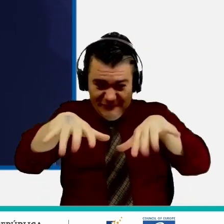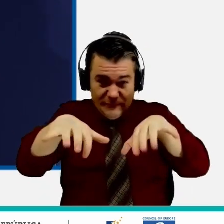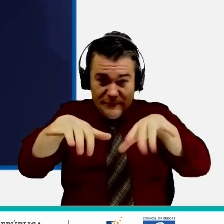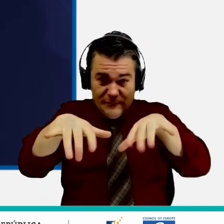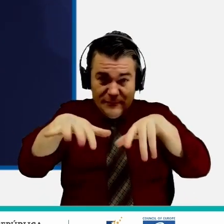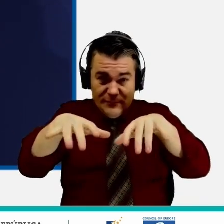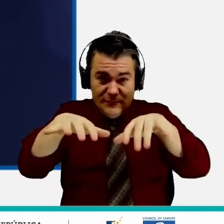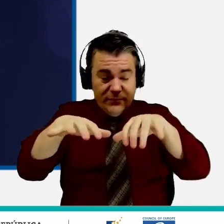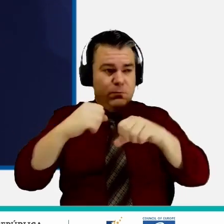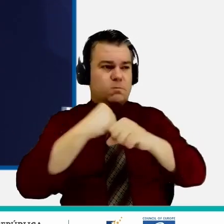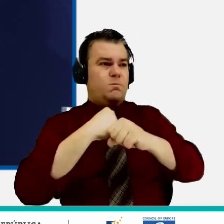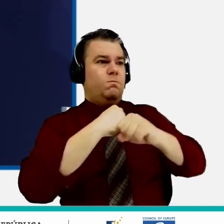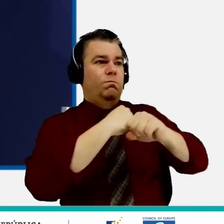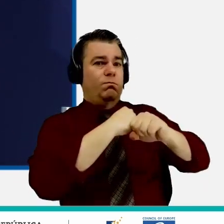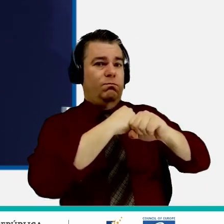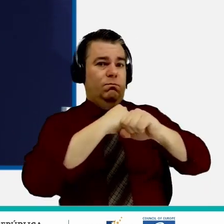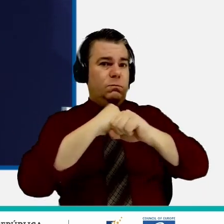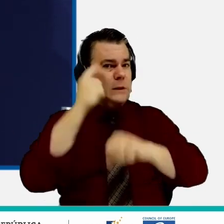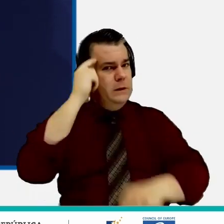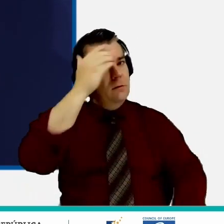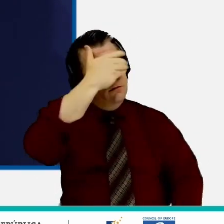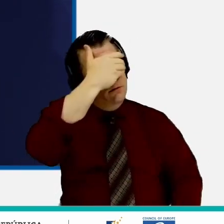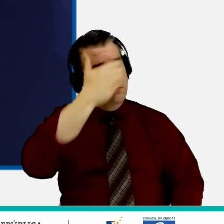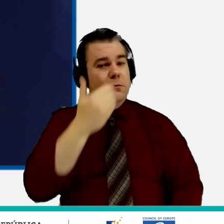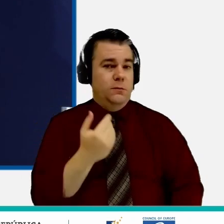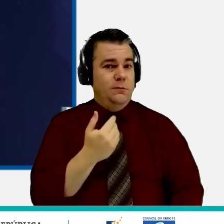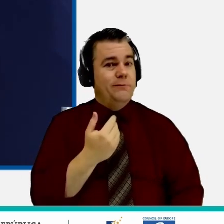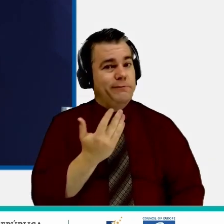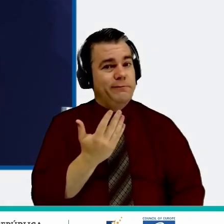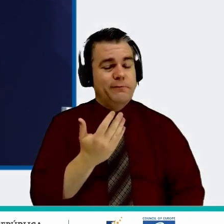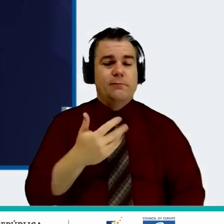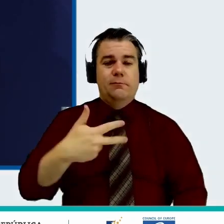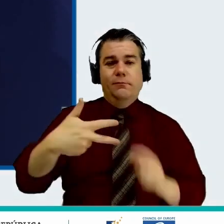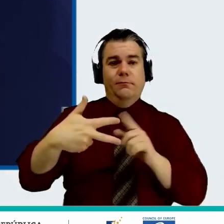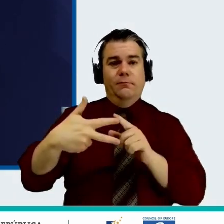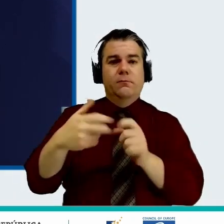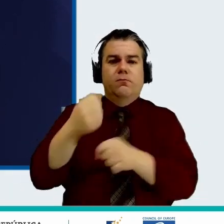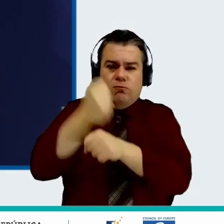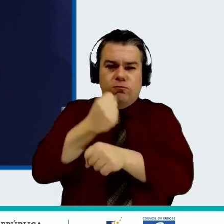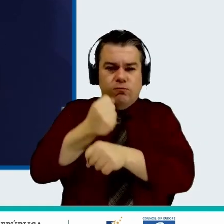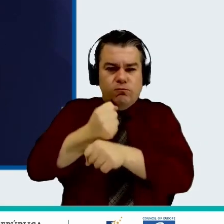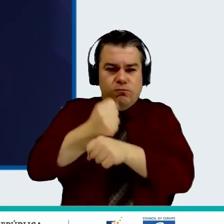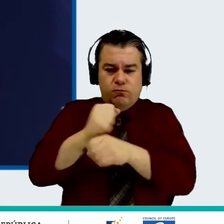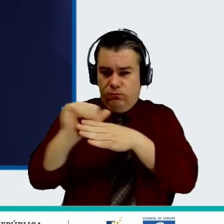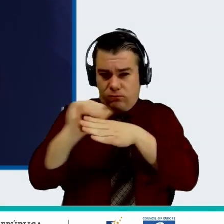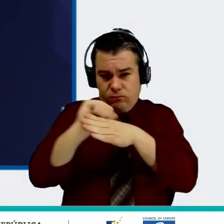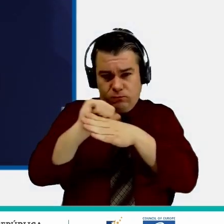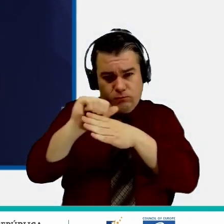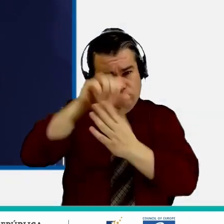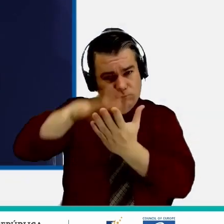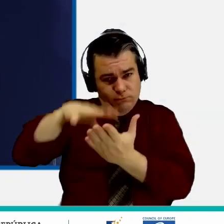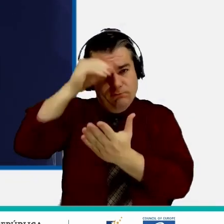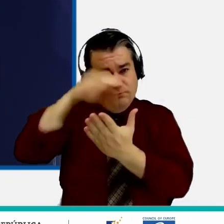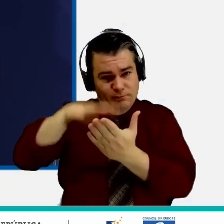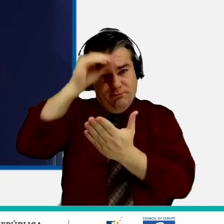we really have a blind eye on that. The other point is jobs and trainings. We need skilled